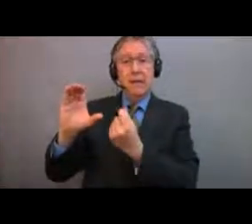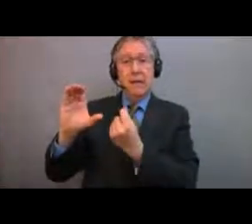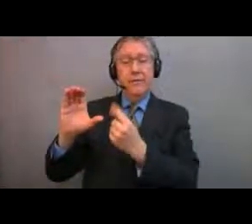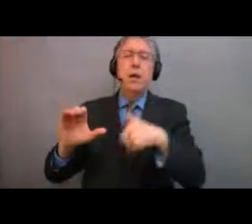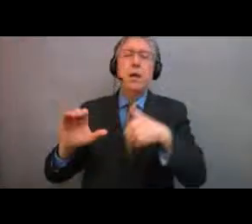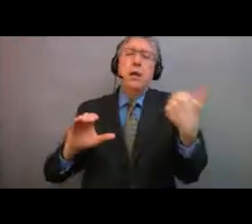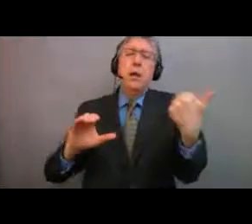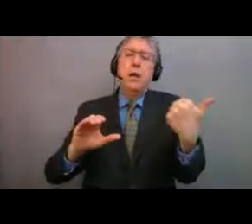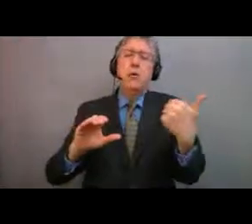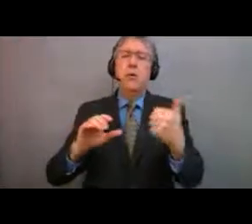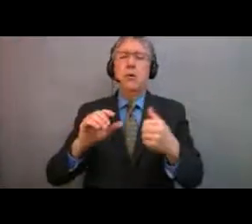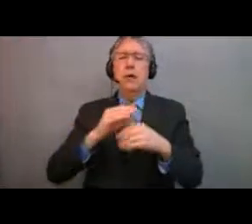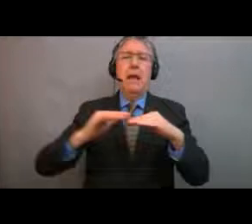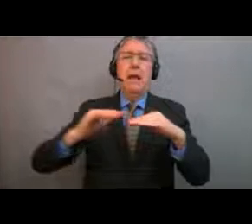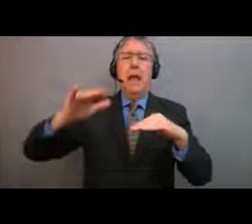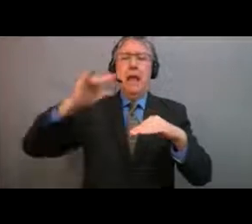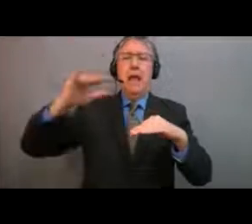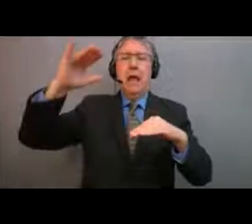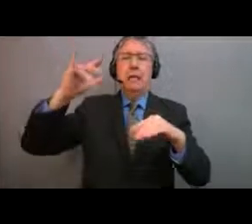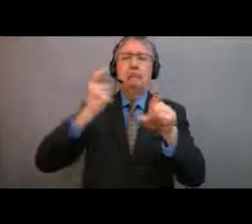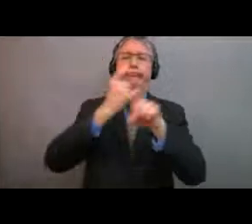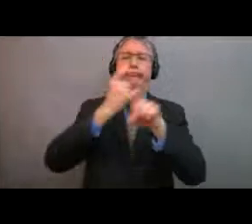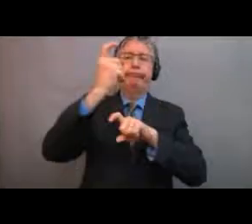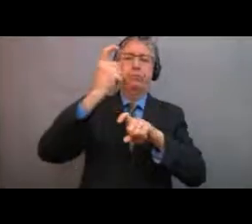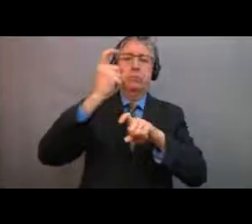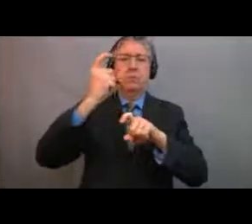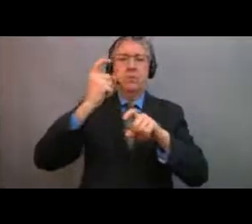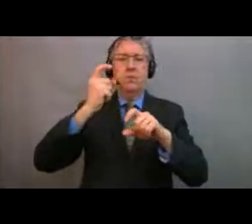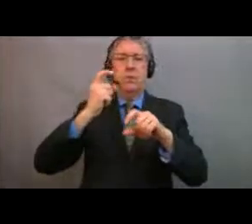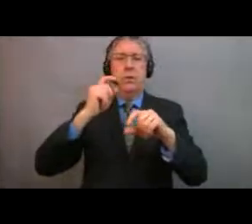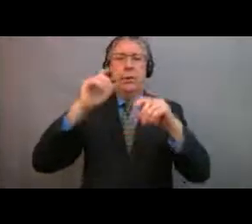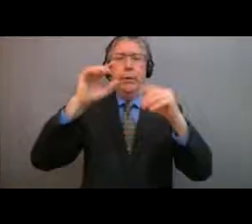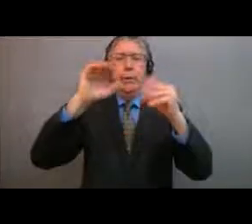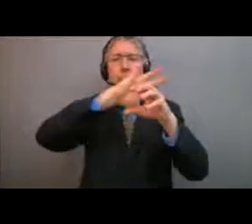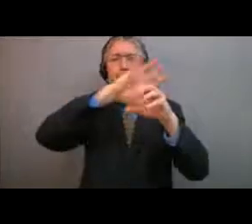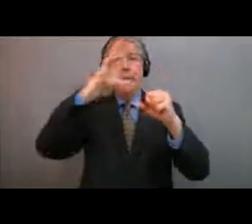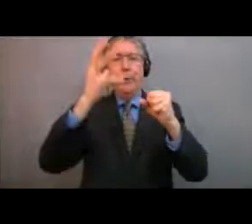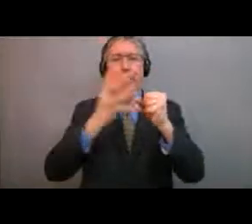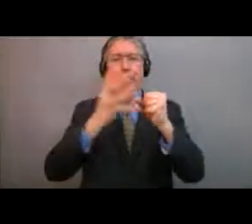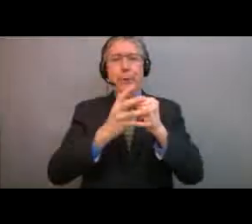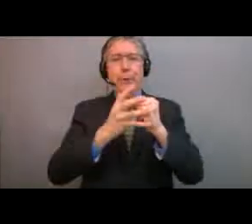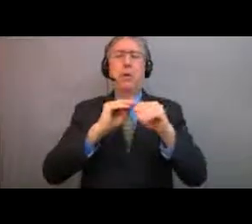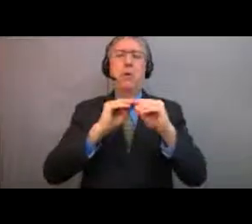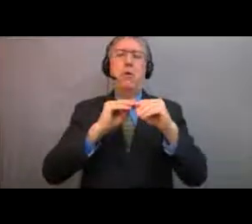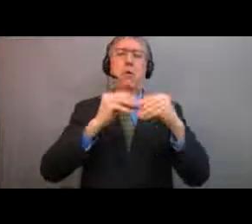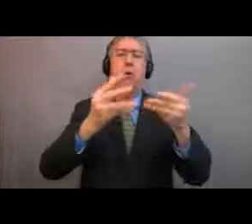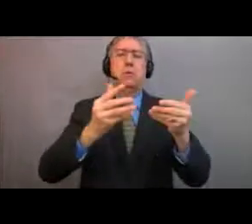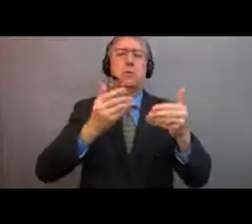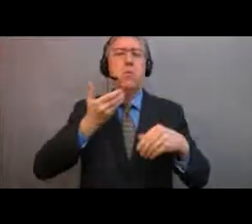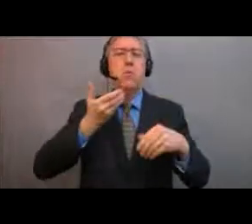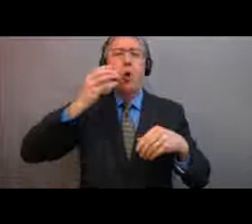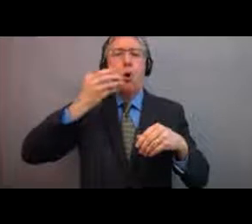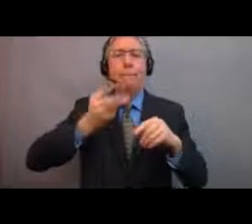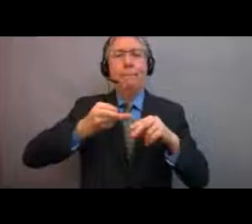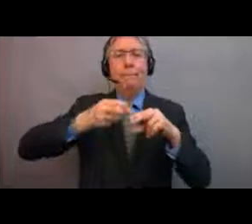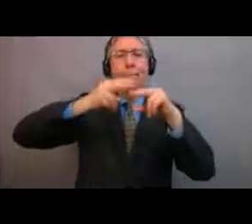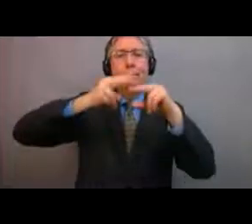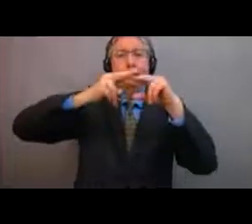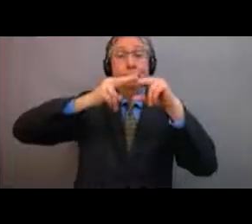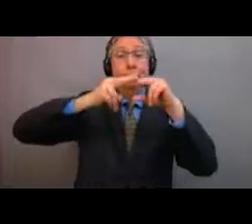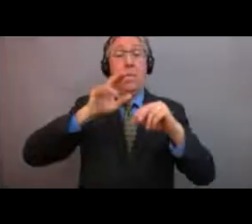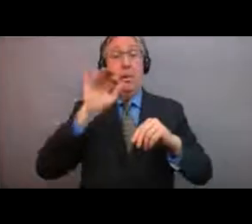gases. The funding is highly relevant to the effort to be able to predict future levels of both